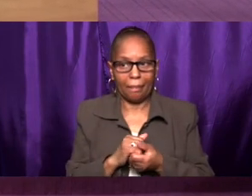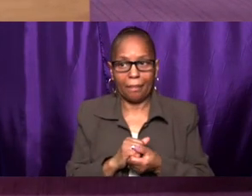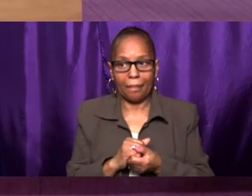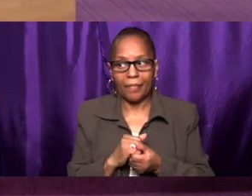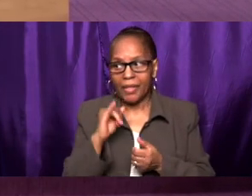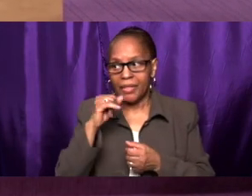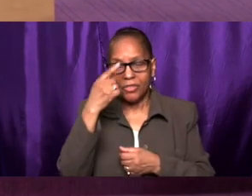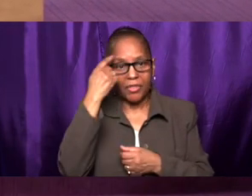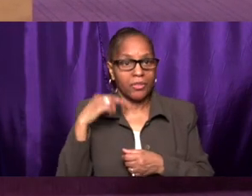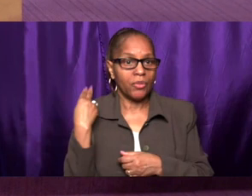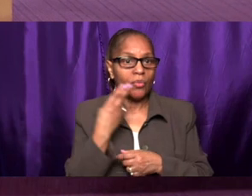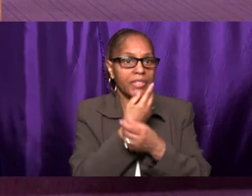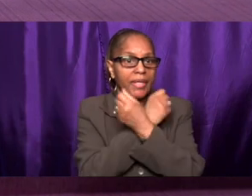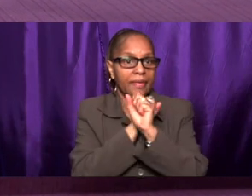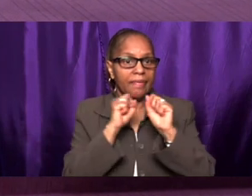just because we say,